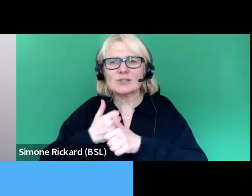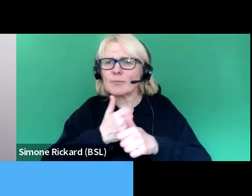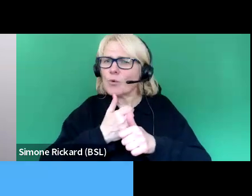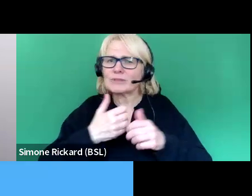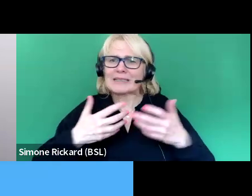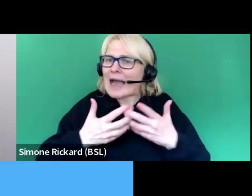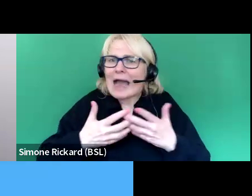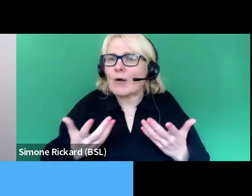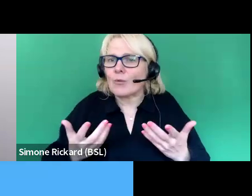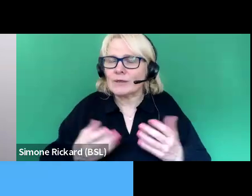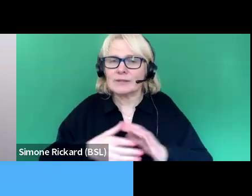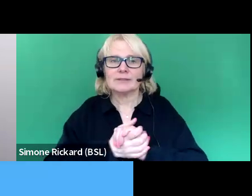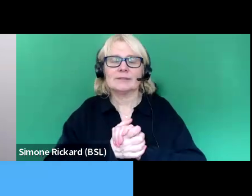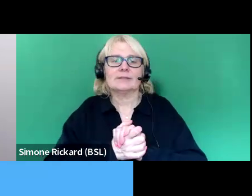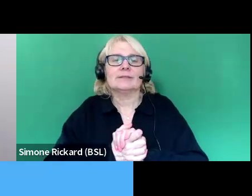for them.